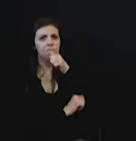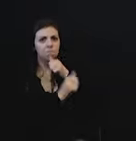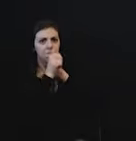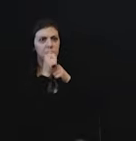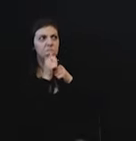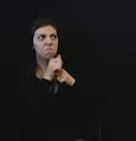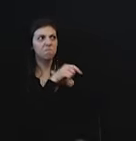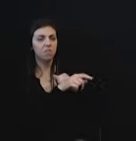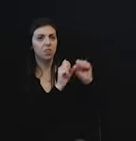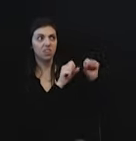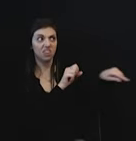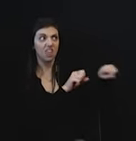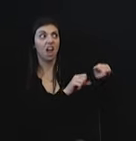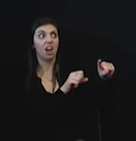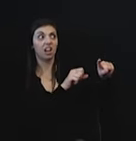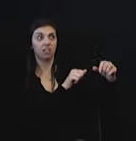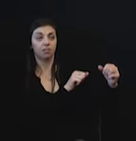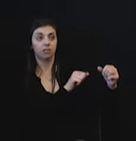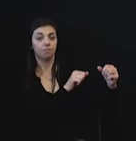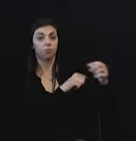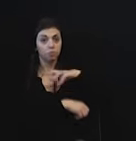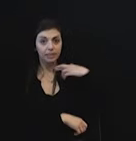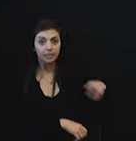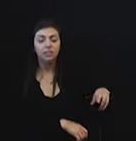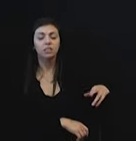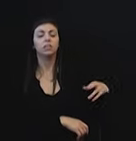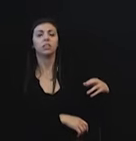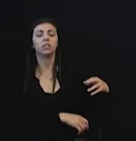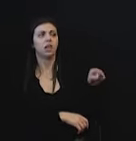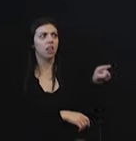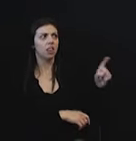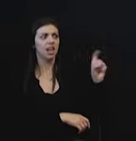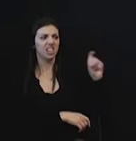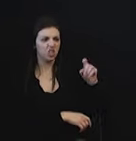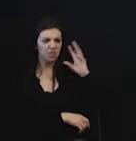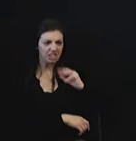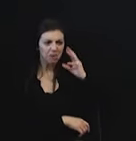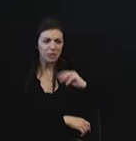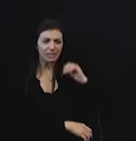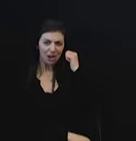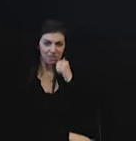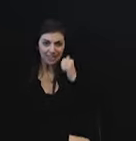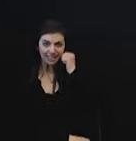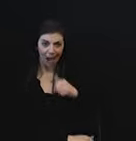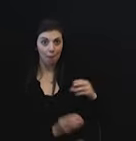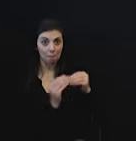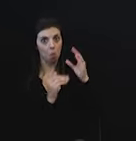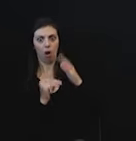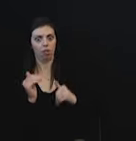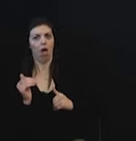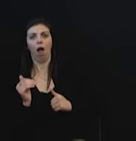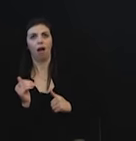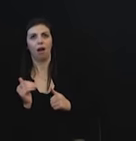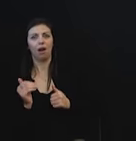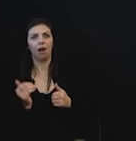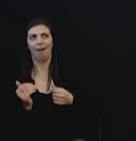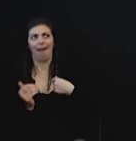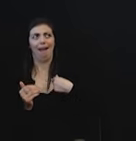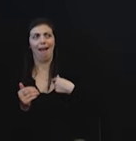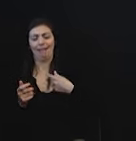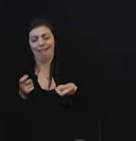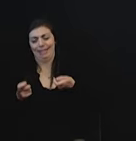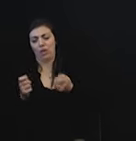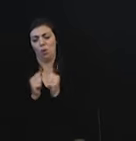And all the fear that they had to instill, they had to experience on a daily basis more than I deal with in a